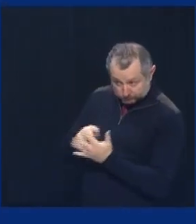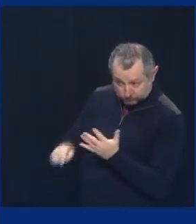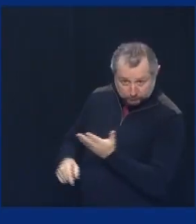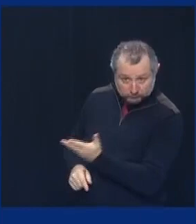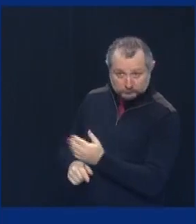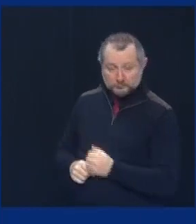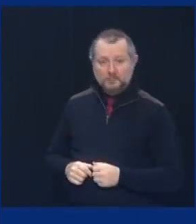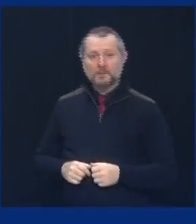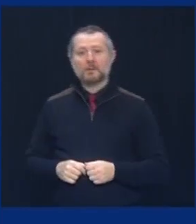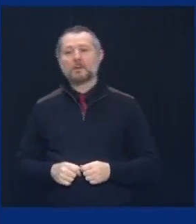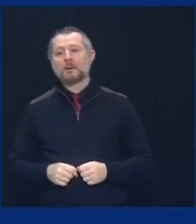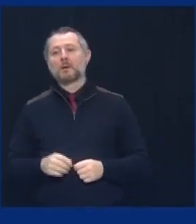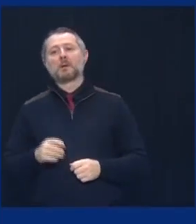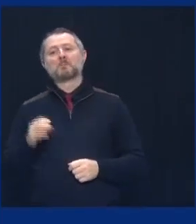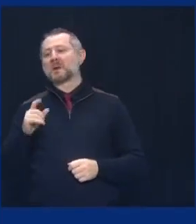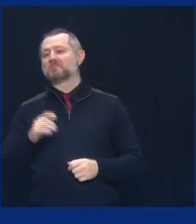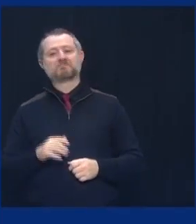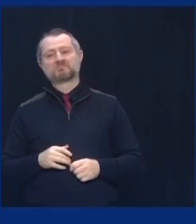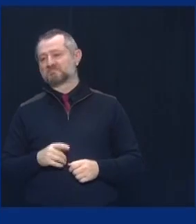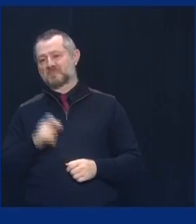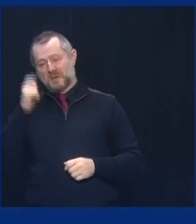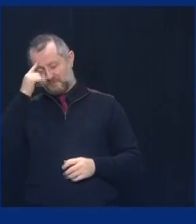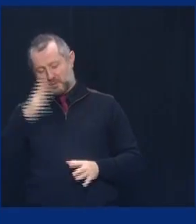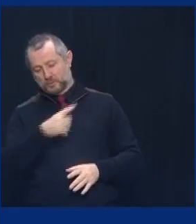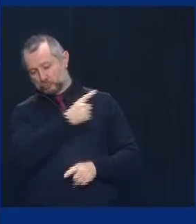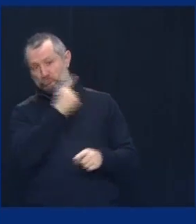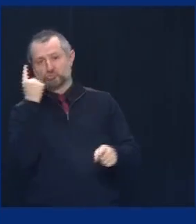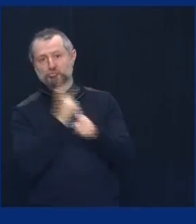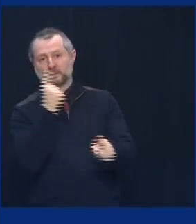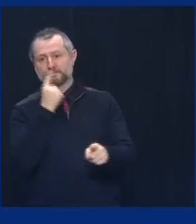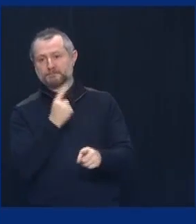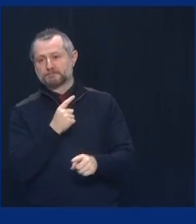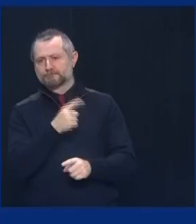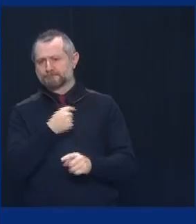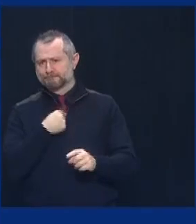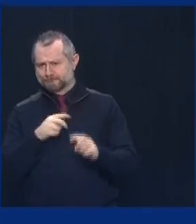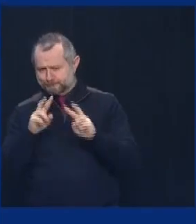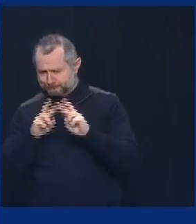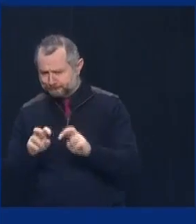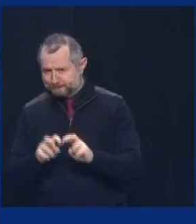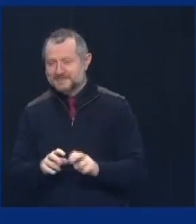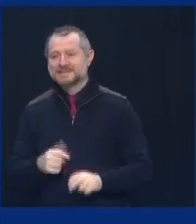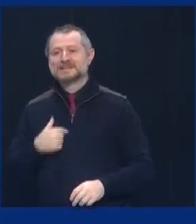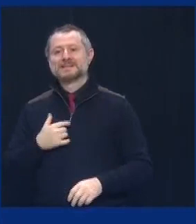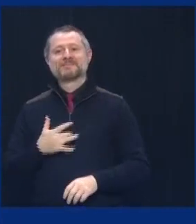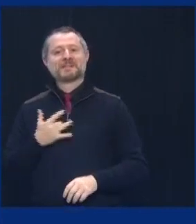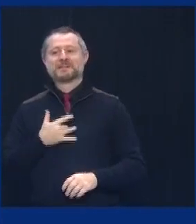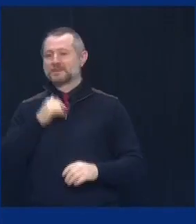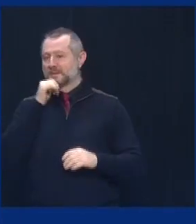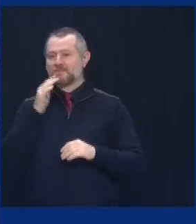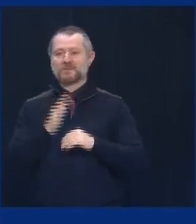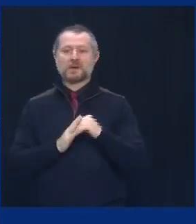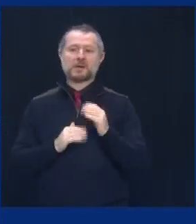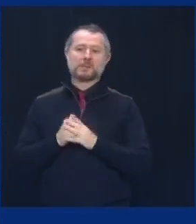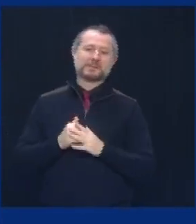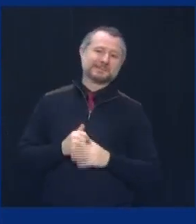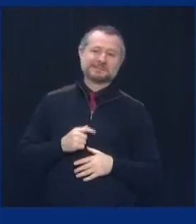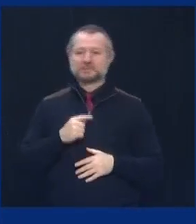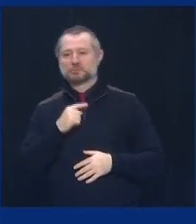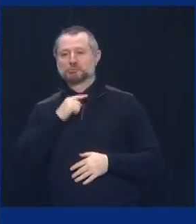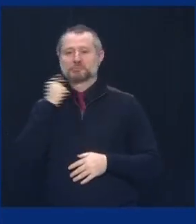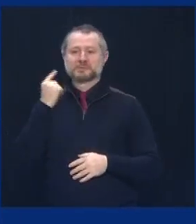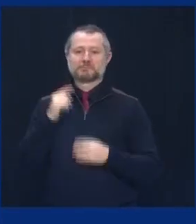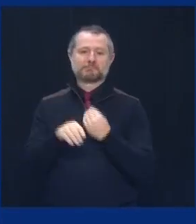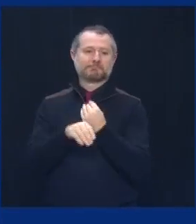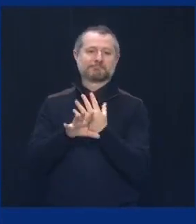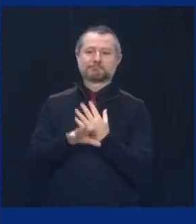date. No, the governor's exactly right. We've looked into it, and it's something that we don't feel comfortable taking a chance on given the stakes and given the high